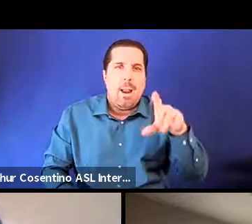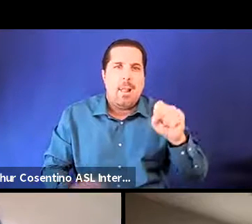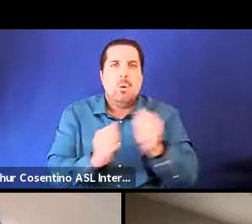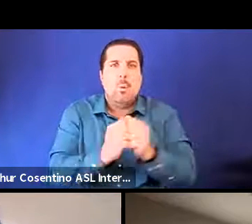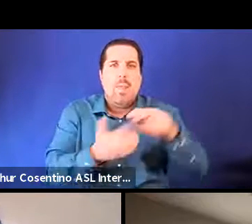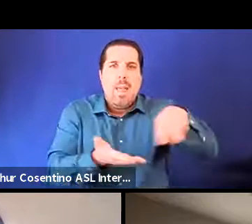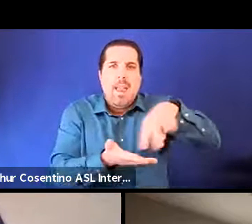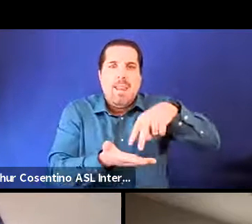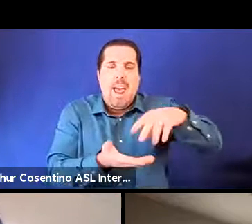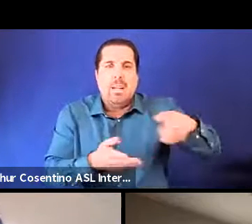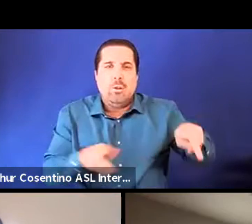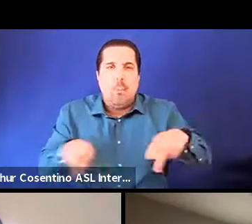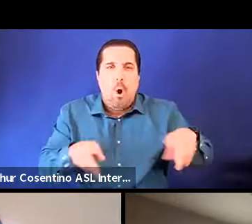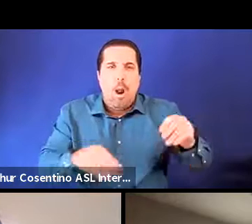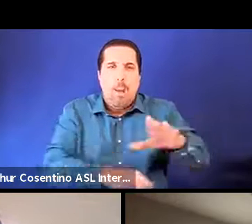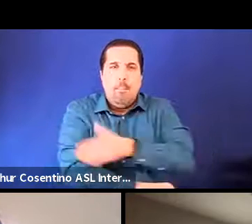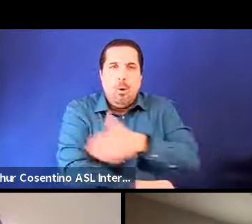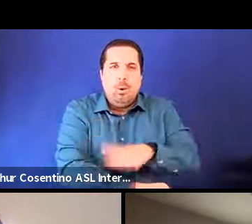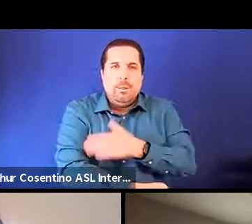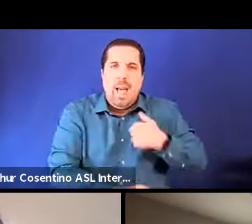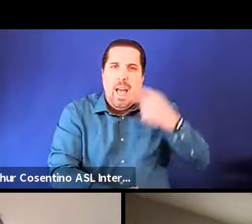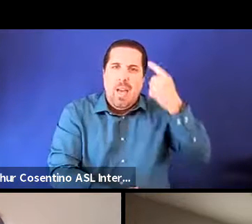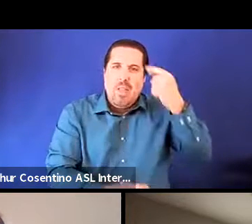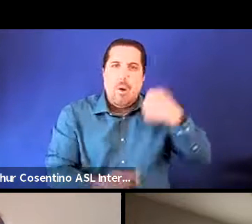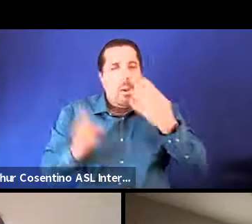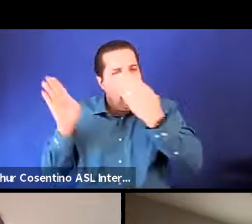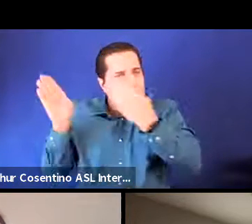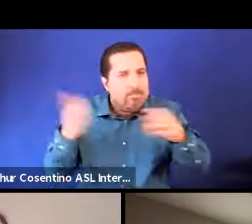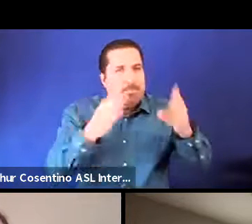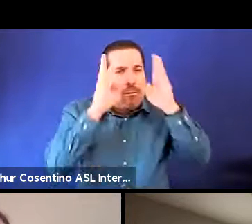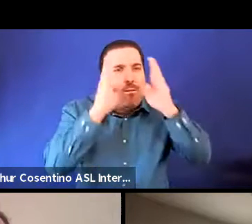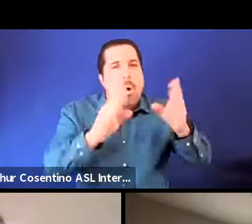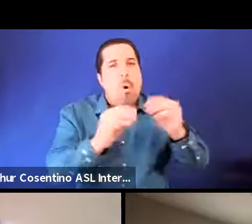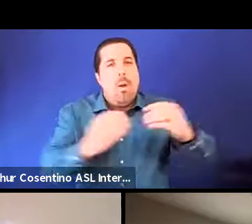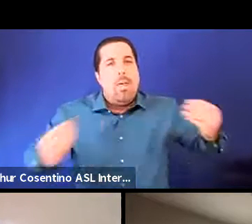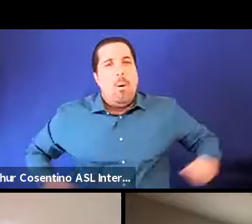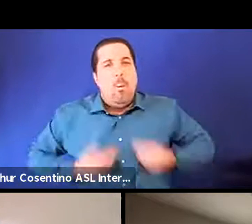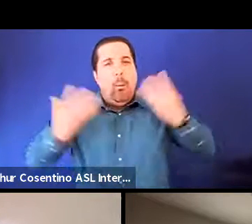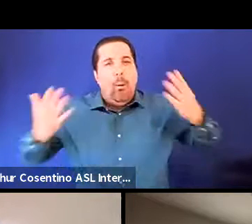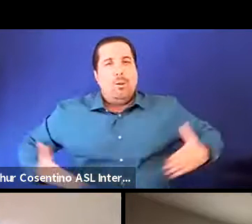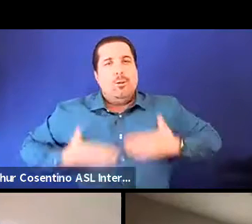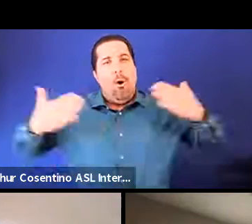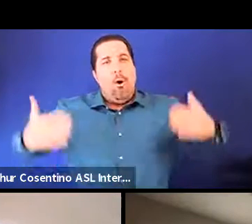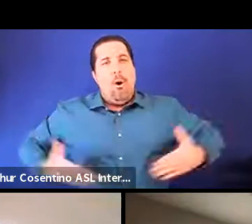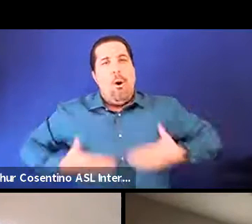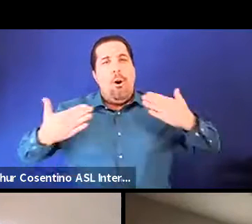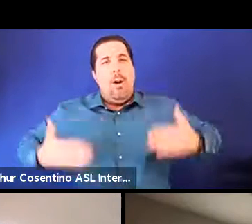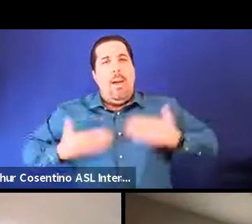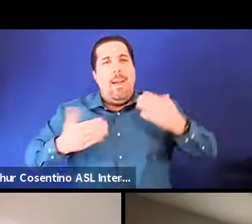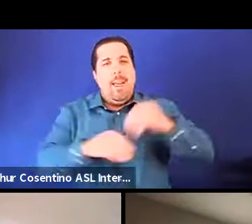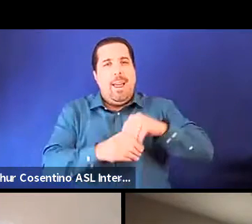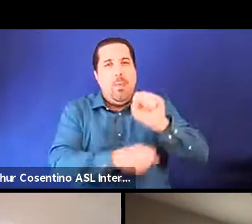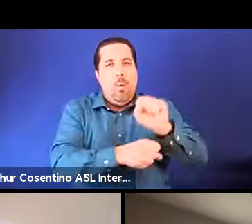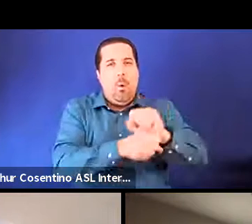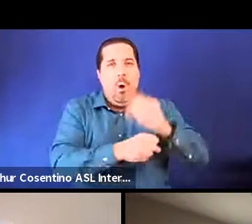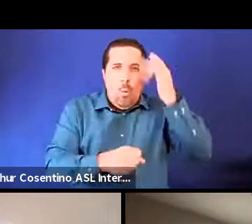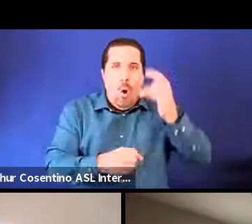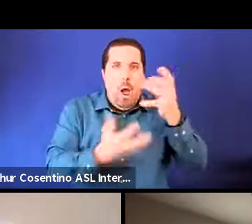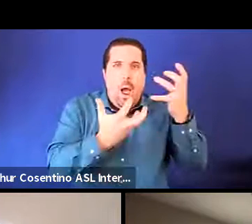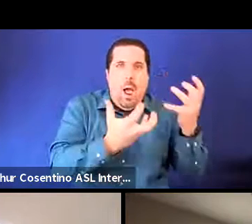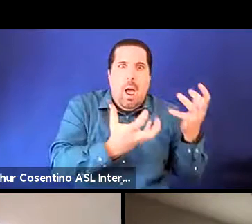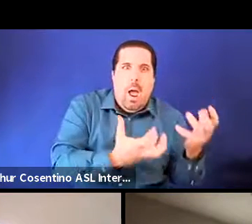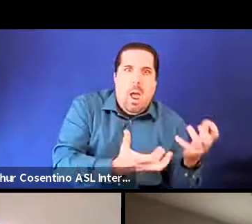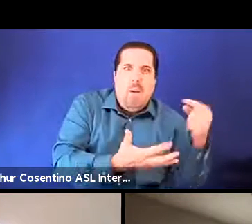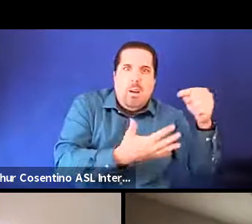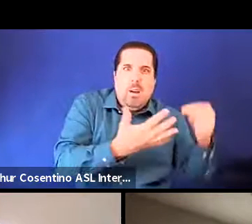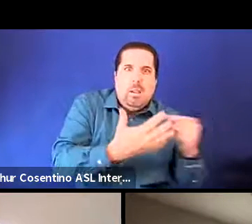and music. I do think we should turn ourselves to the joy in this work, and let's just keep it simple. And if you could just tell me, for joy, what